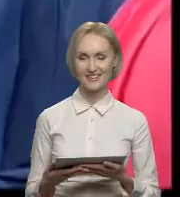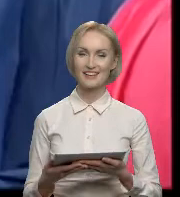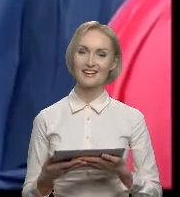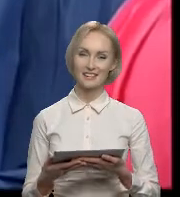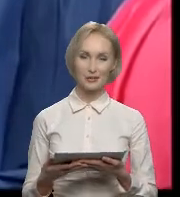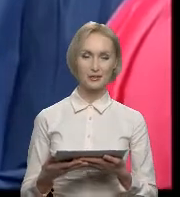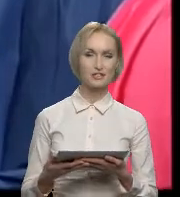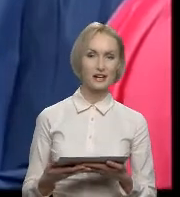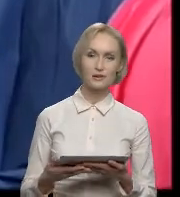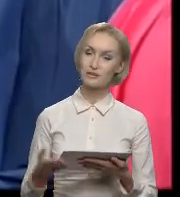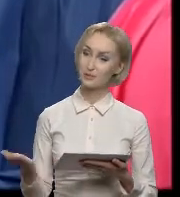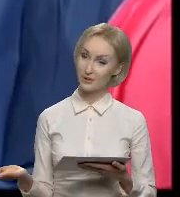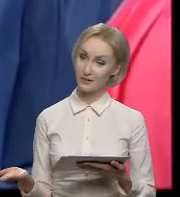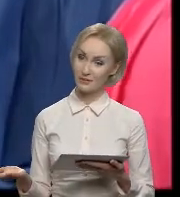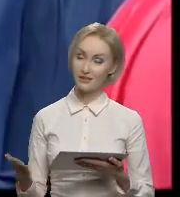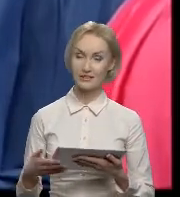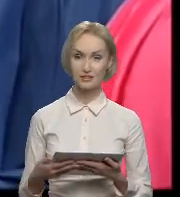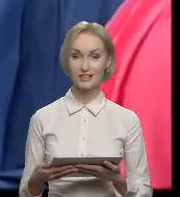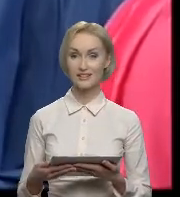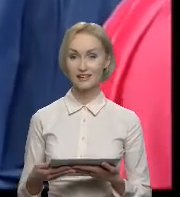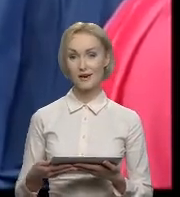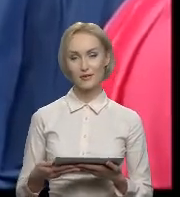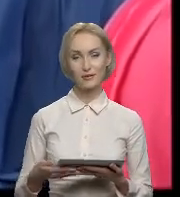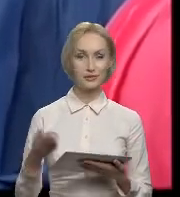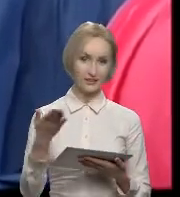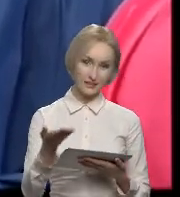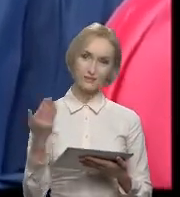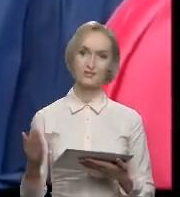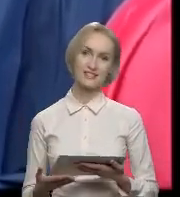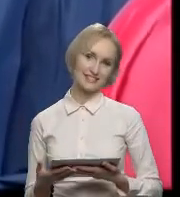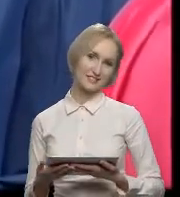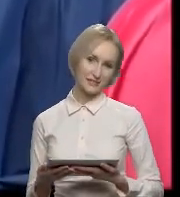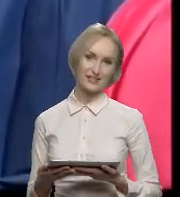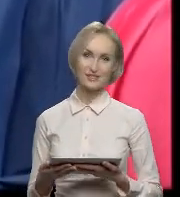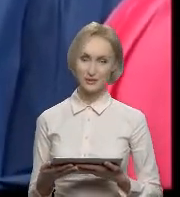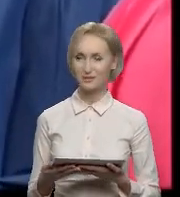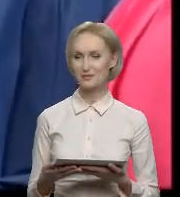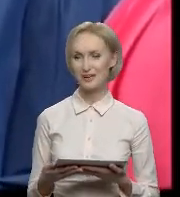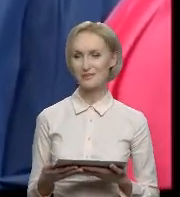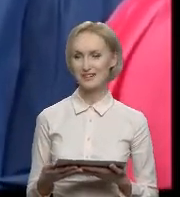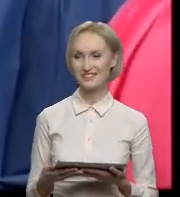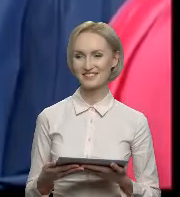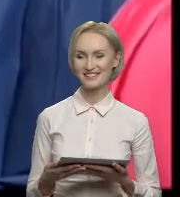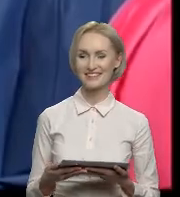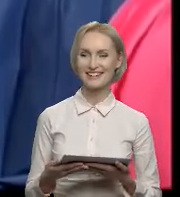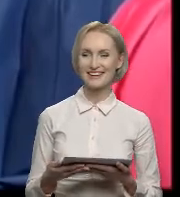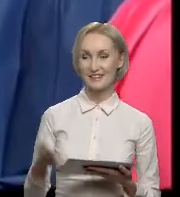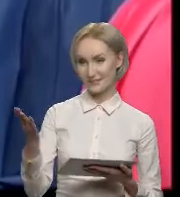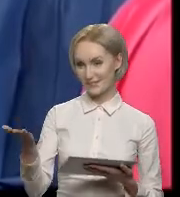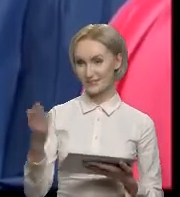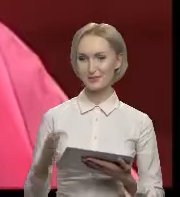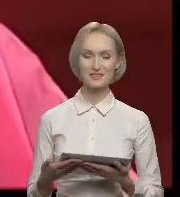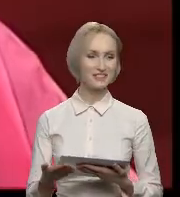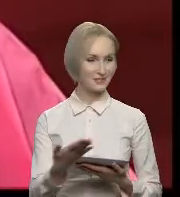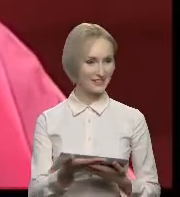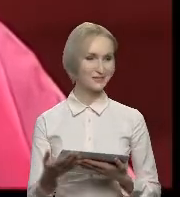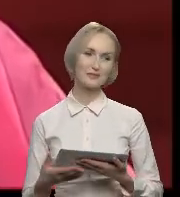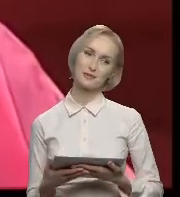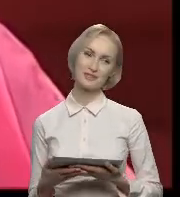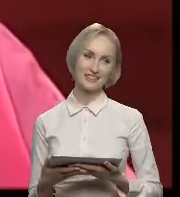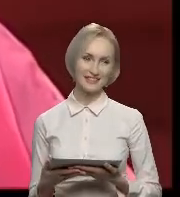for you, it don't have to necessarily come from the dollars, okay? The things that baby needs the most is your attention, your time, your